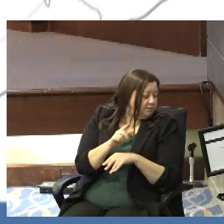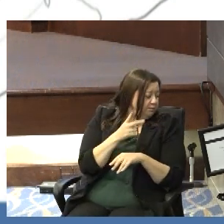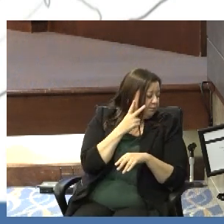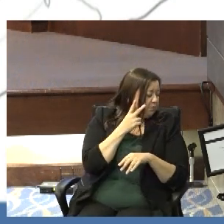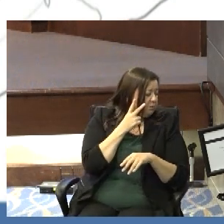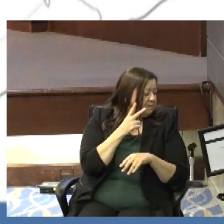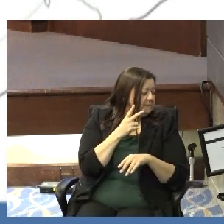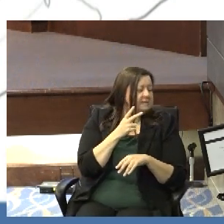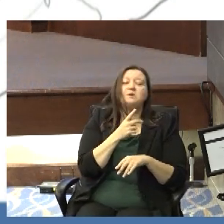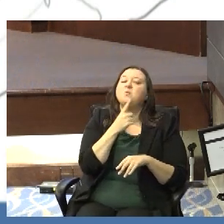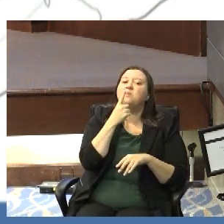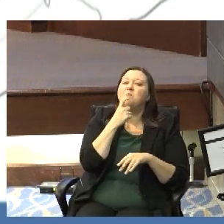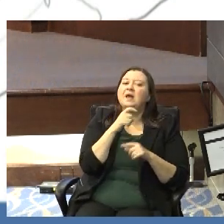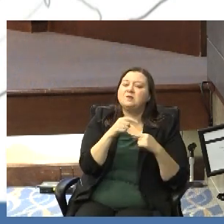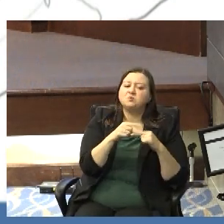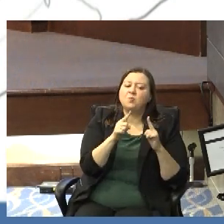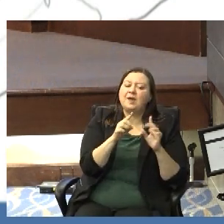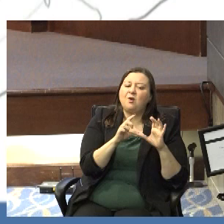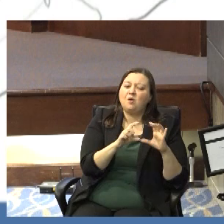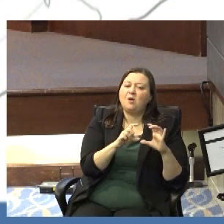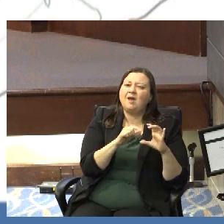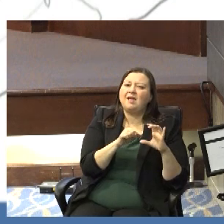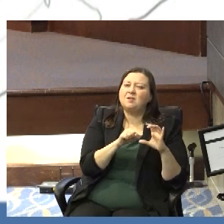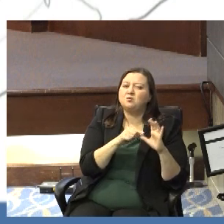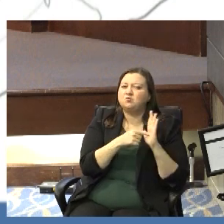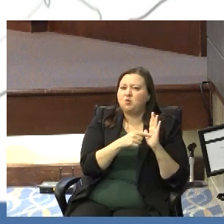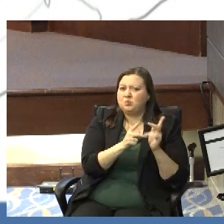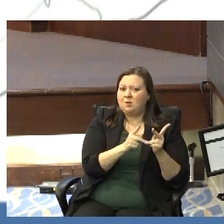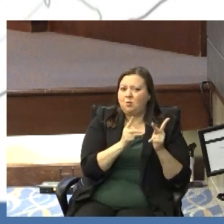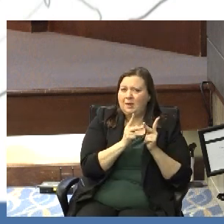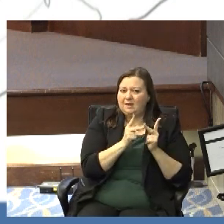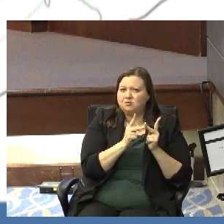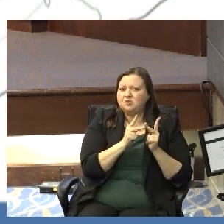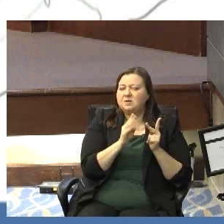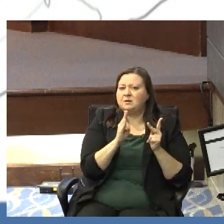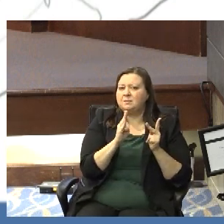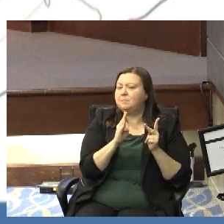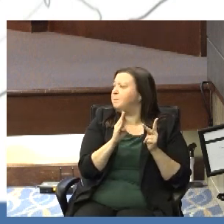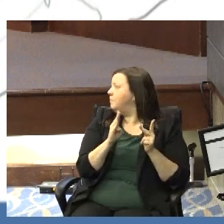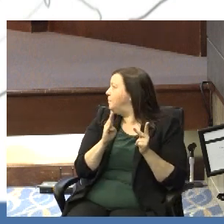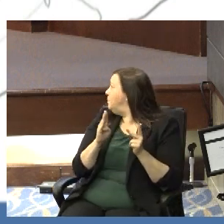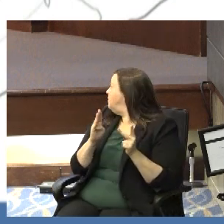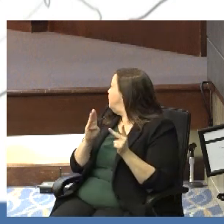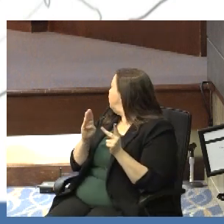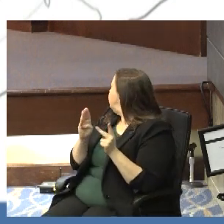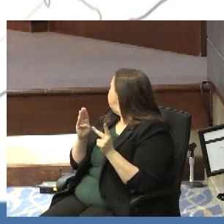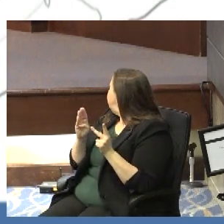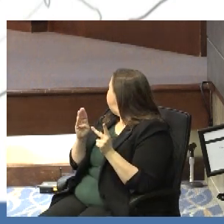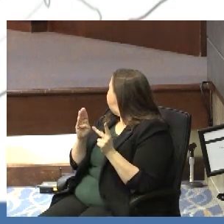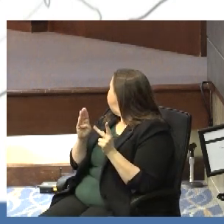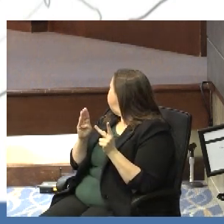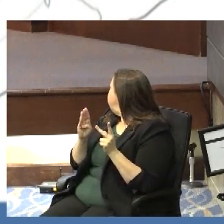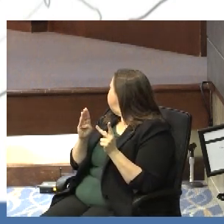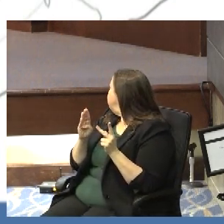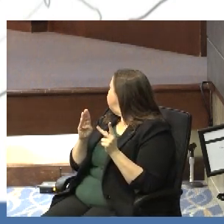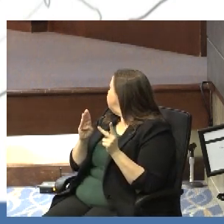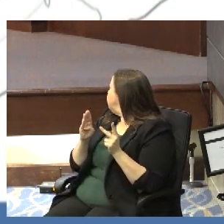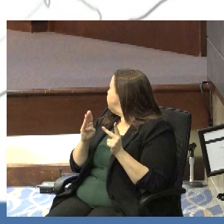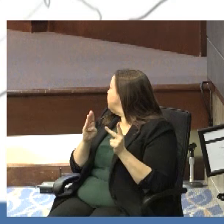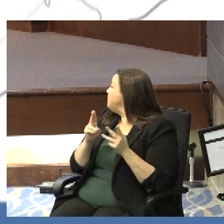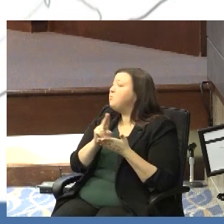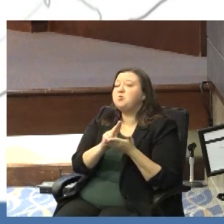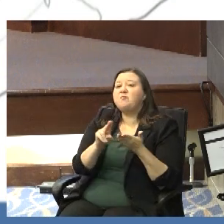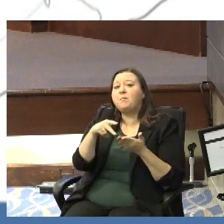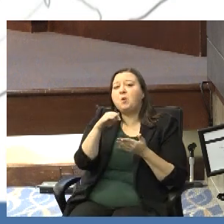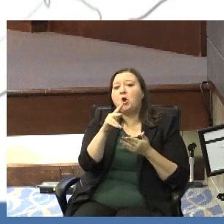a small red square that signifies a location. There is a berm on that intersection of University Parks and Franklin. This